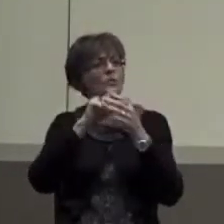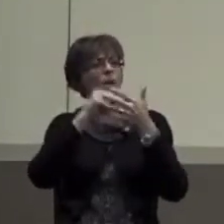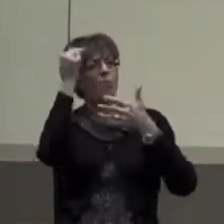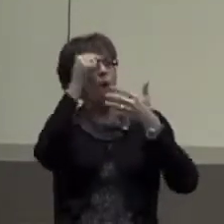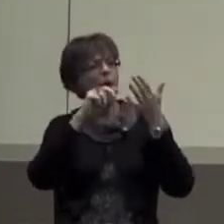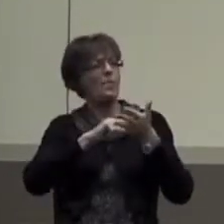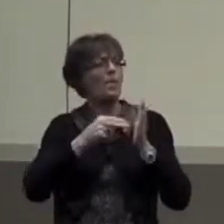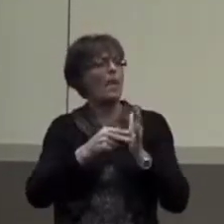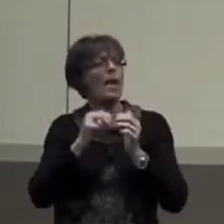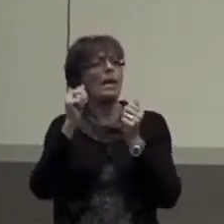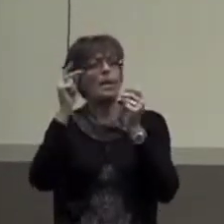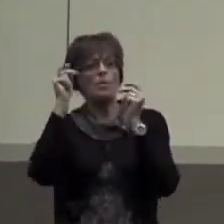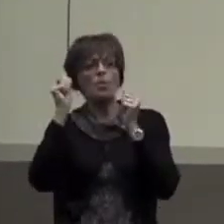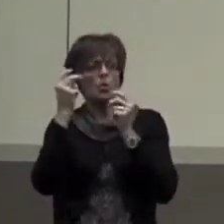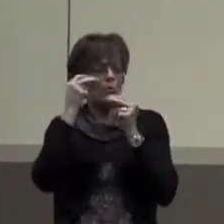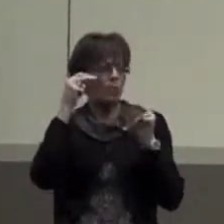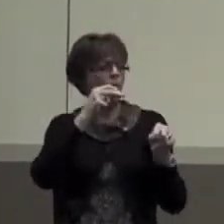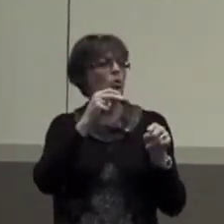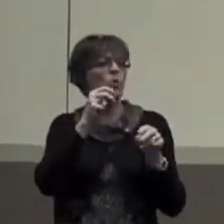time.